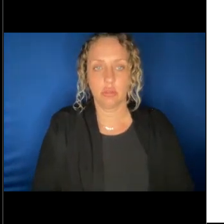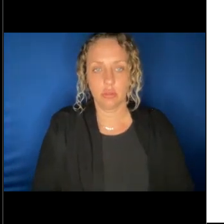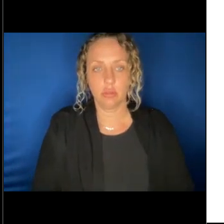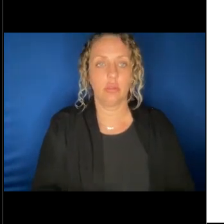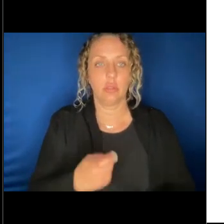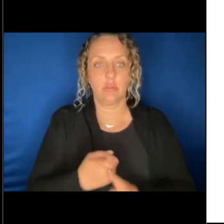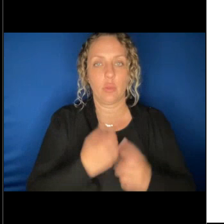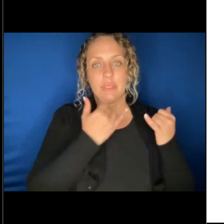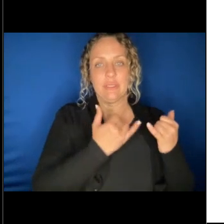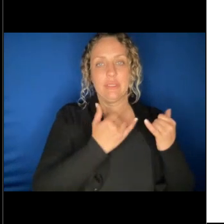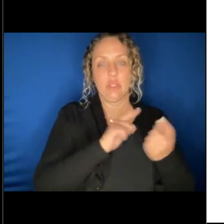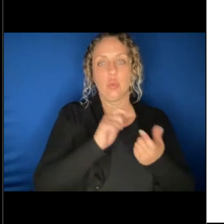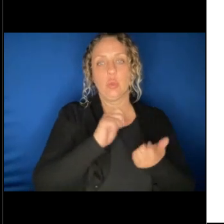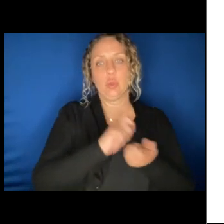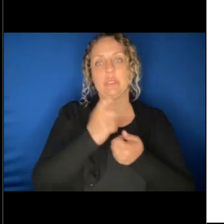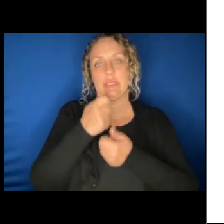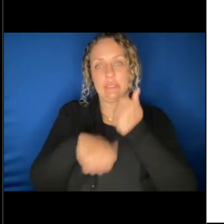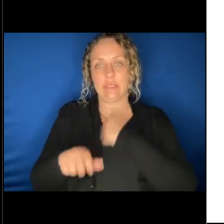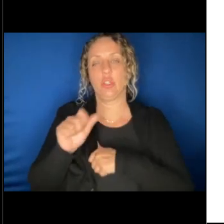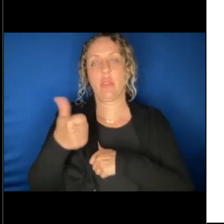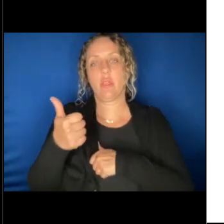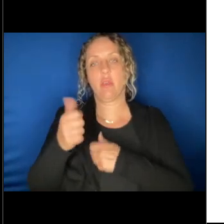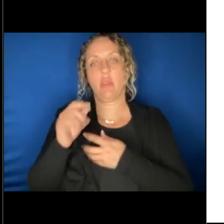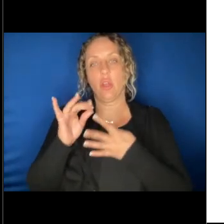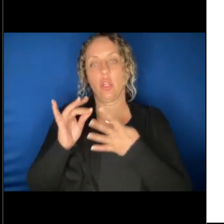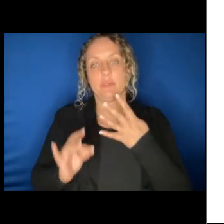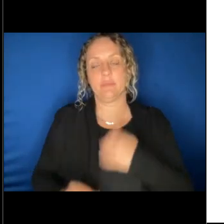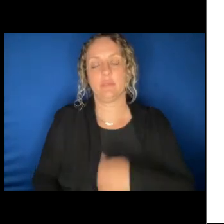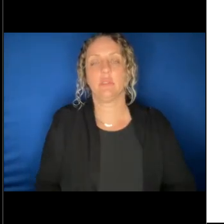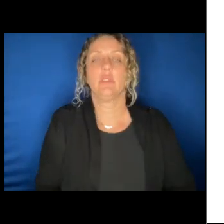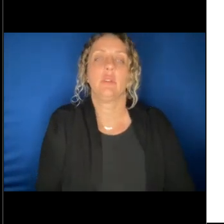to each of the various alternatives.